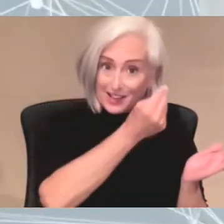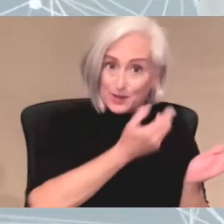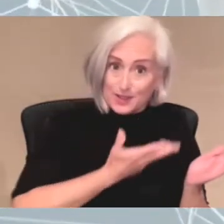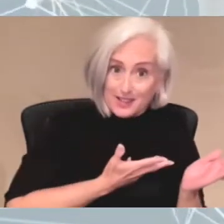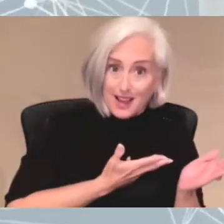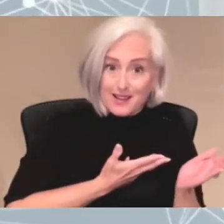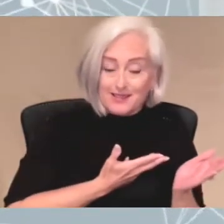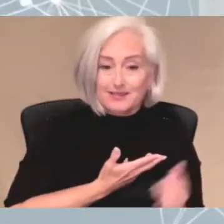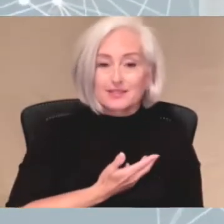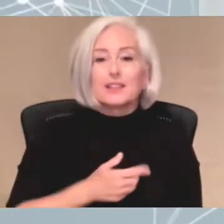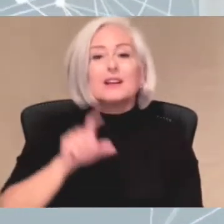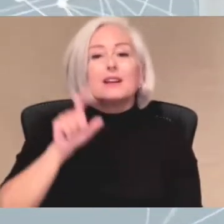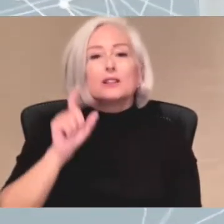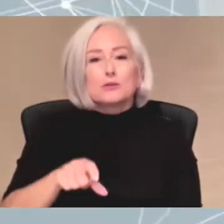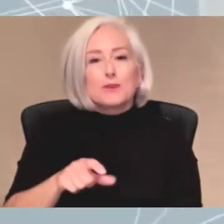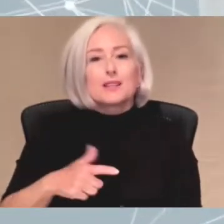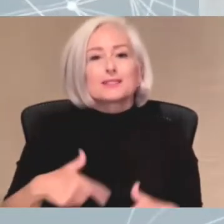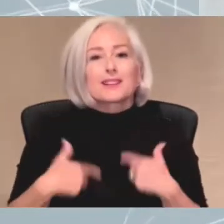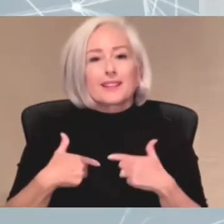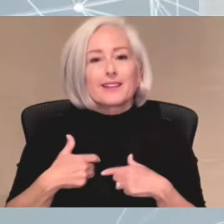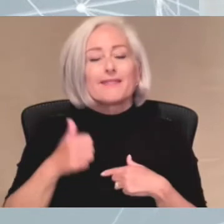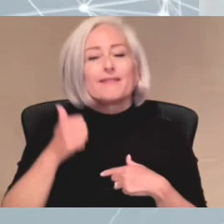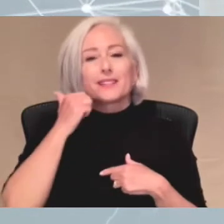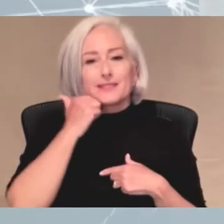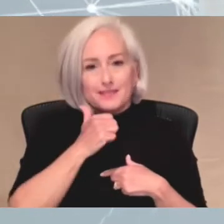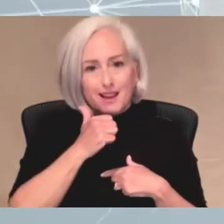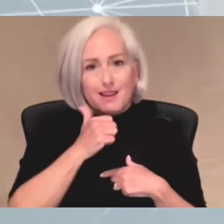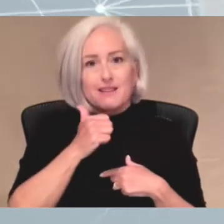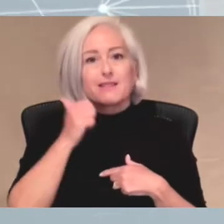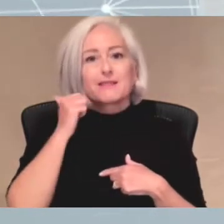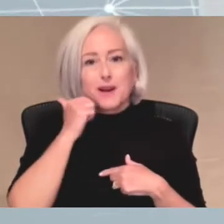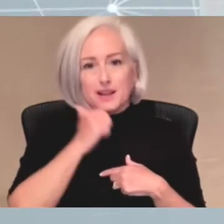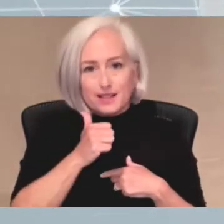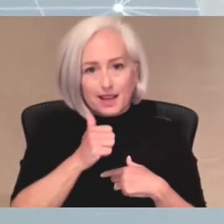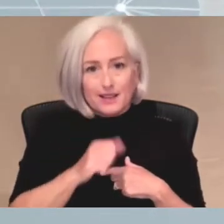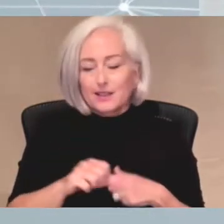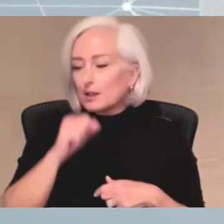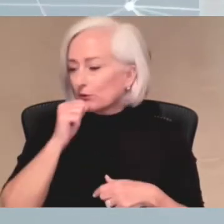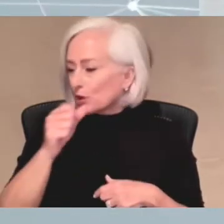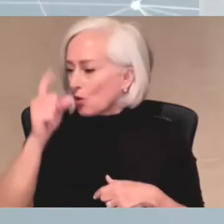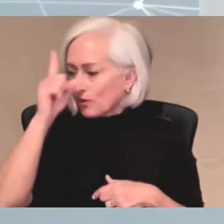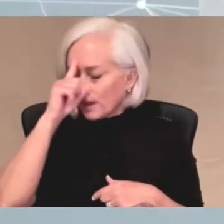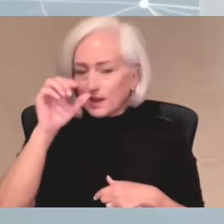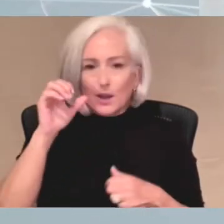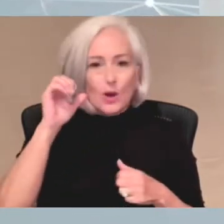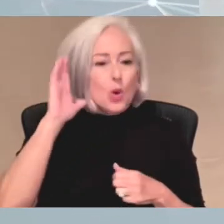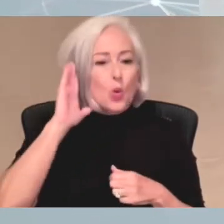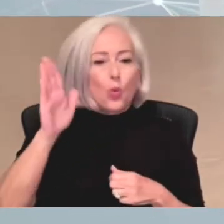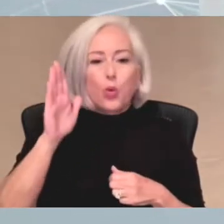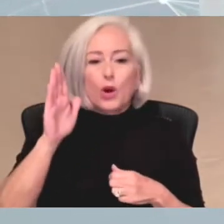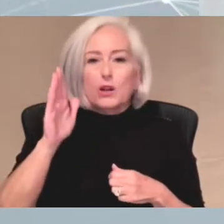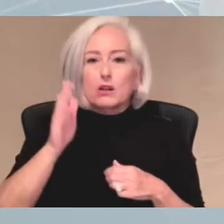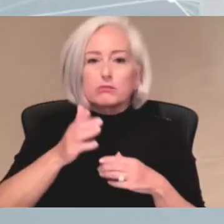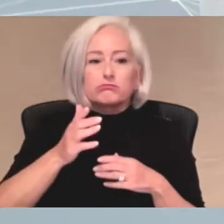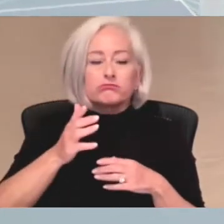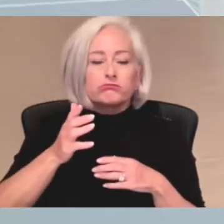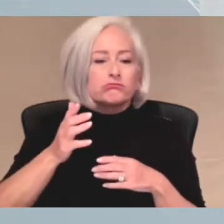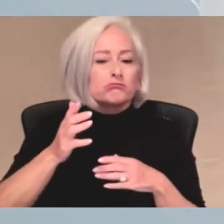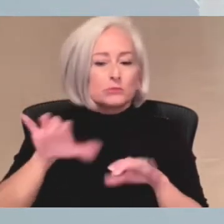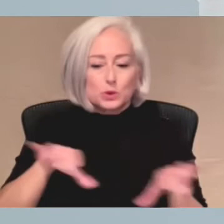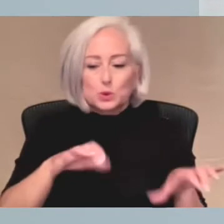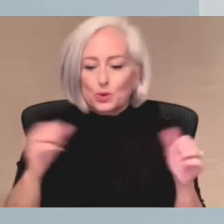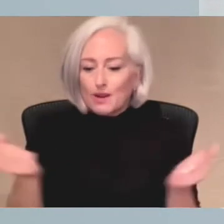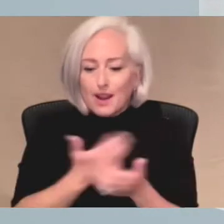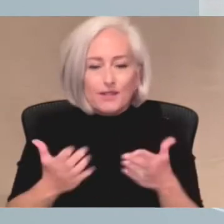everything day by day, as opposed to thinking we're going to conquer 5 modalities. at one time, we're going to do this, then we're going